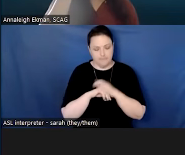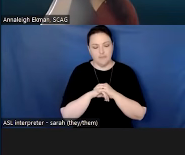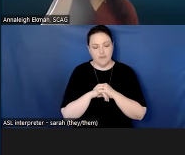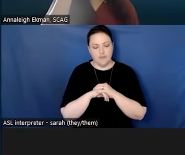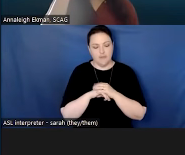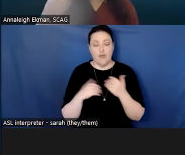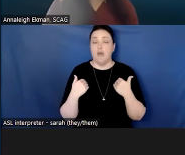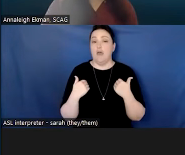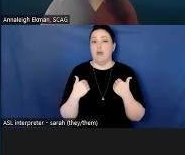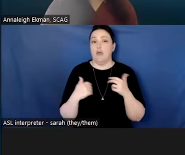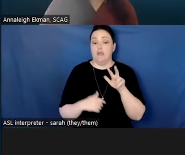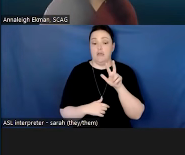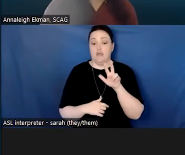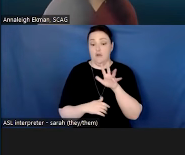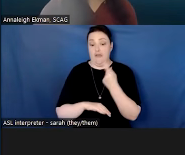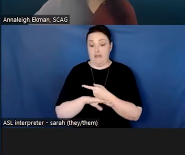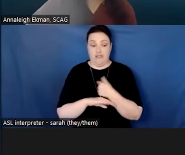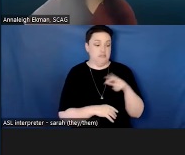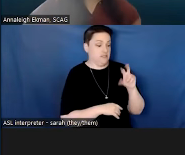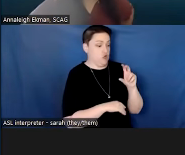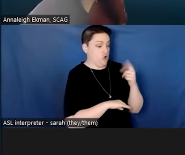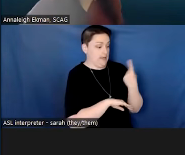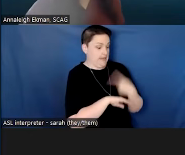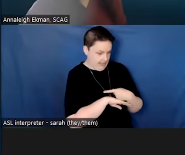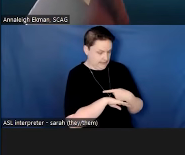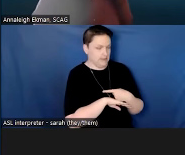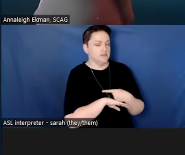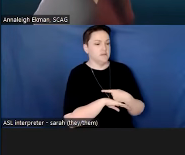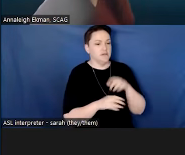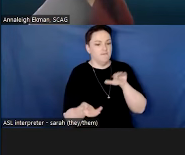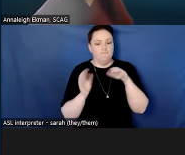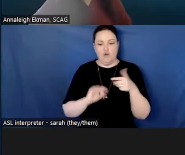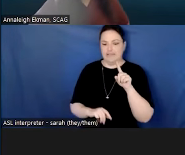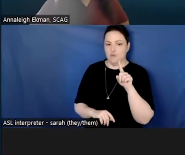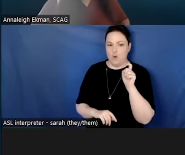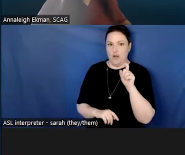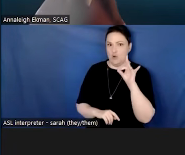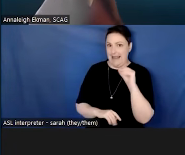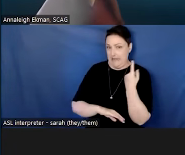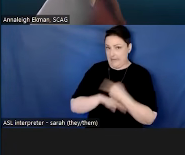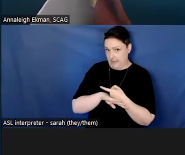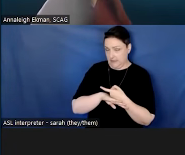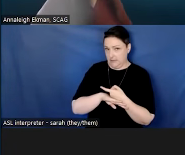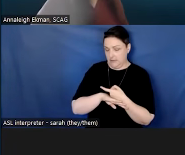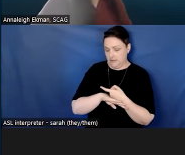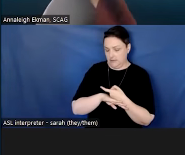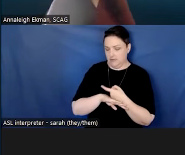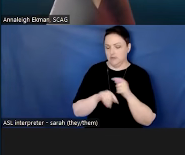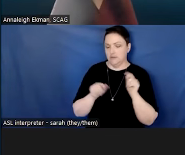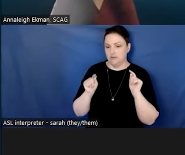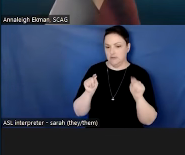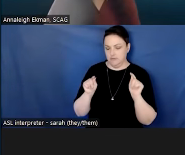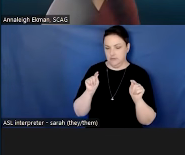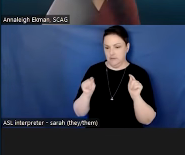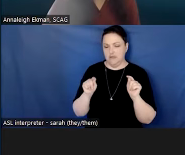35 days and the 30 days. I also, and versus 180 days. I assume that either the